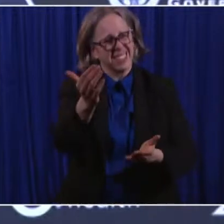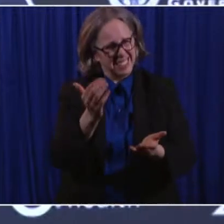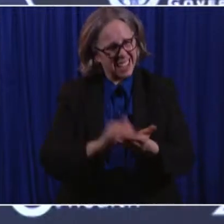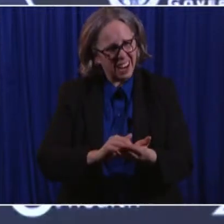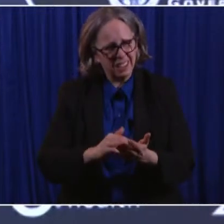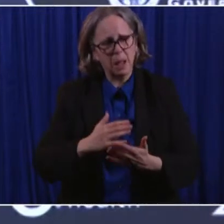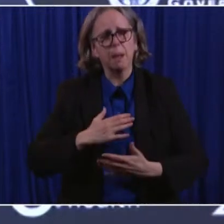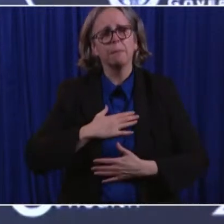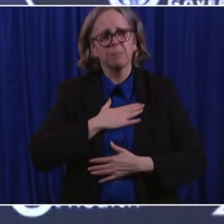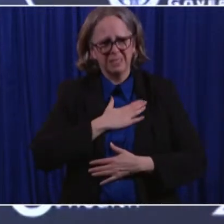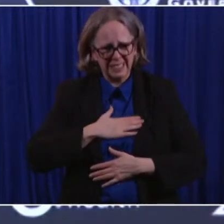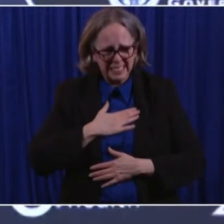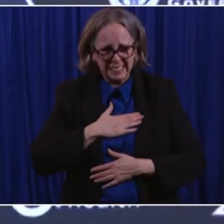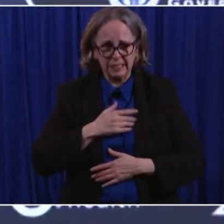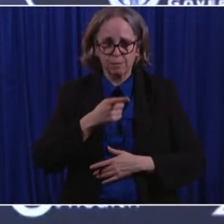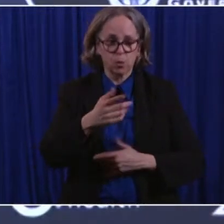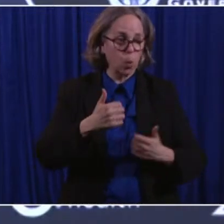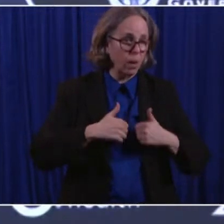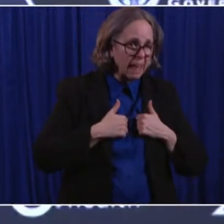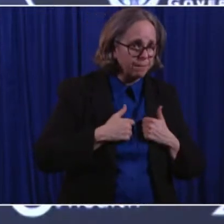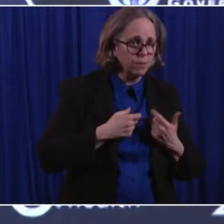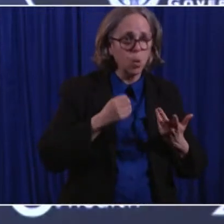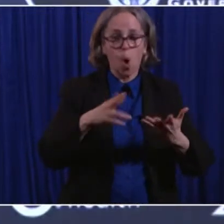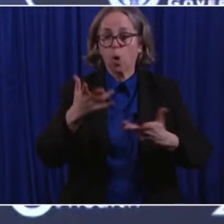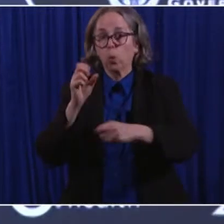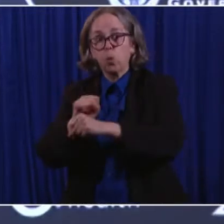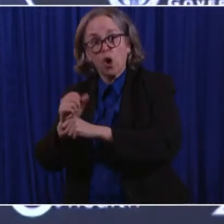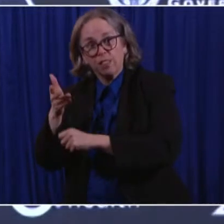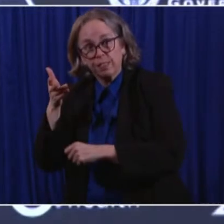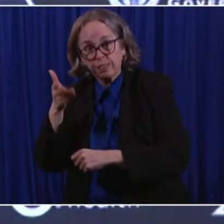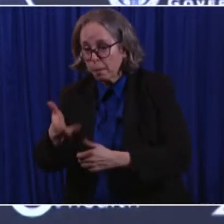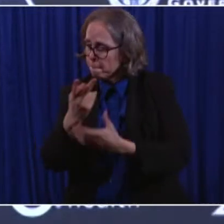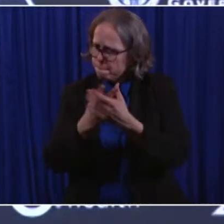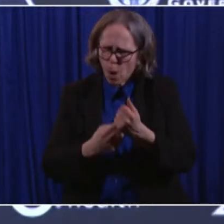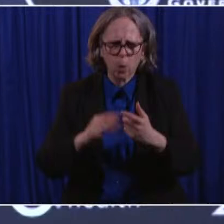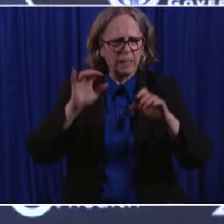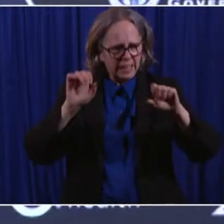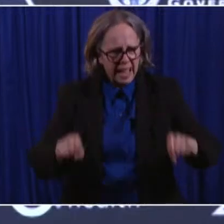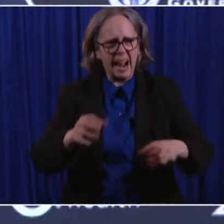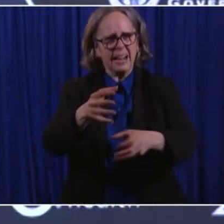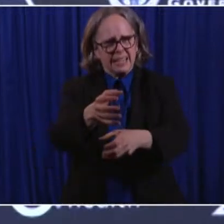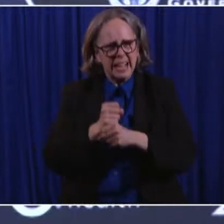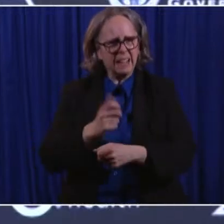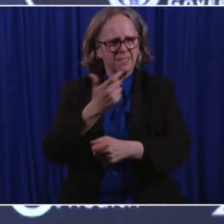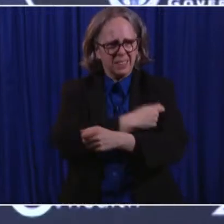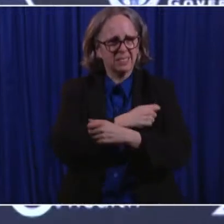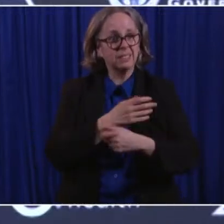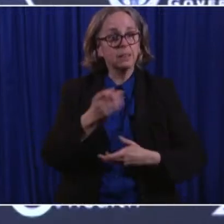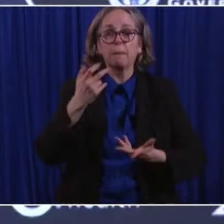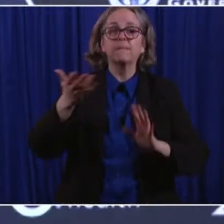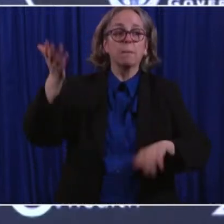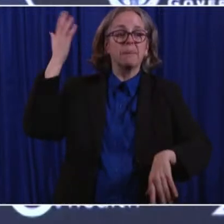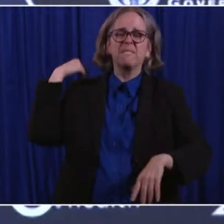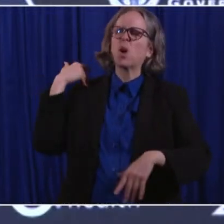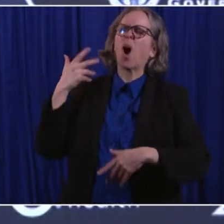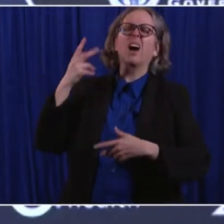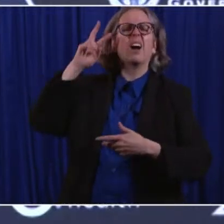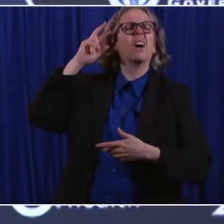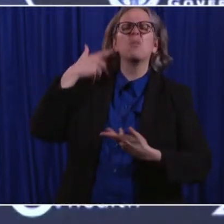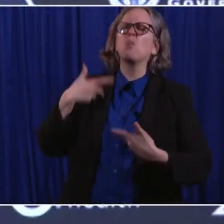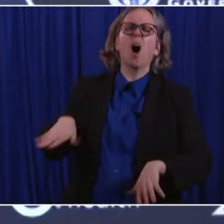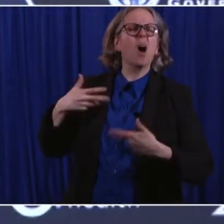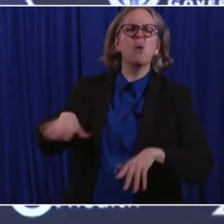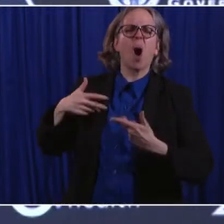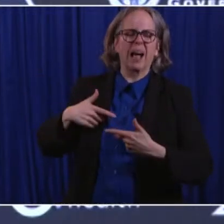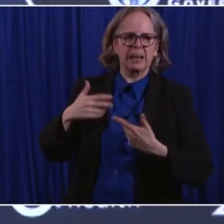employee that you have and every resident that you have who has decided in the past not to get it. We want to give them another opportunity to get